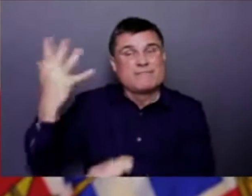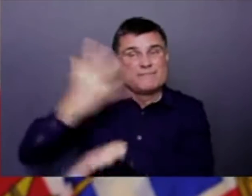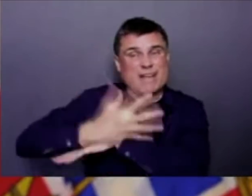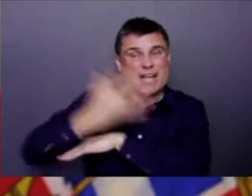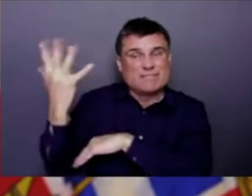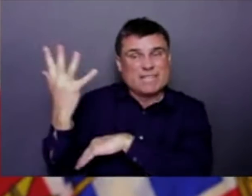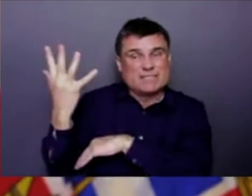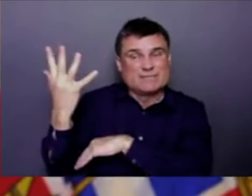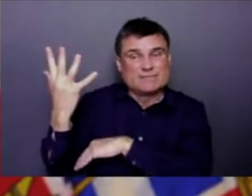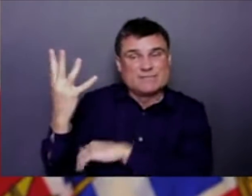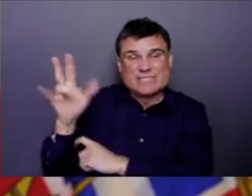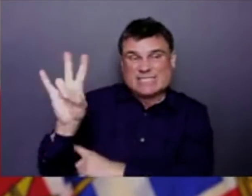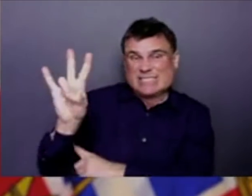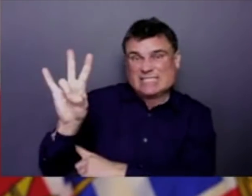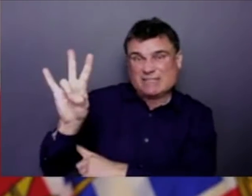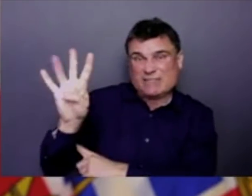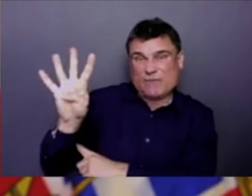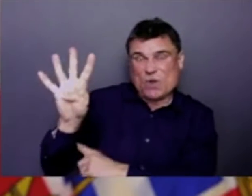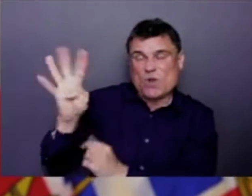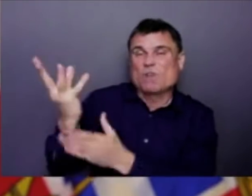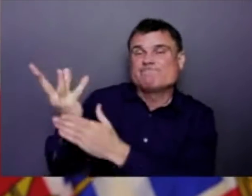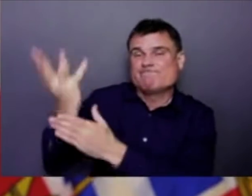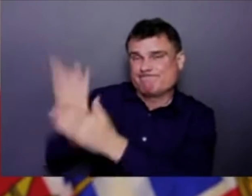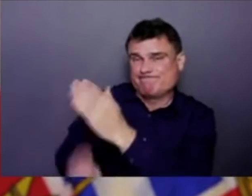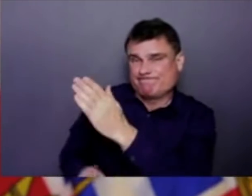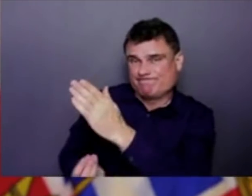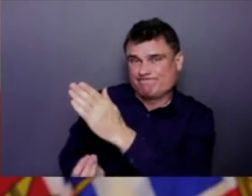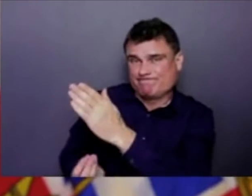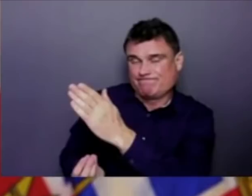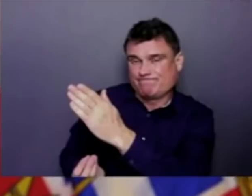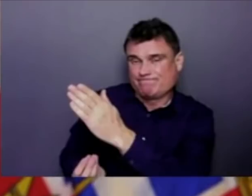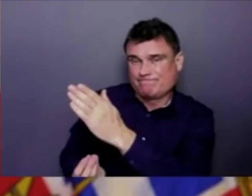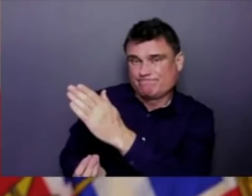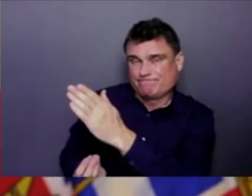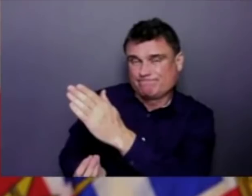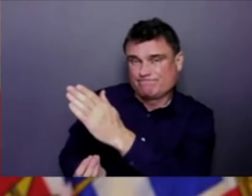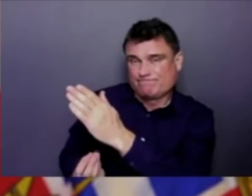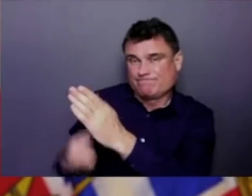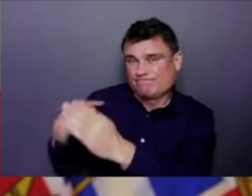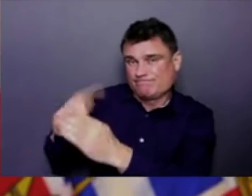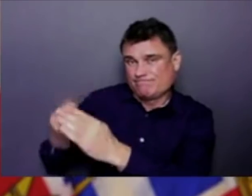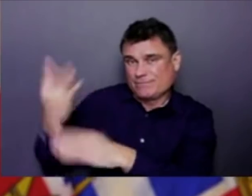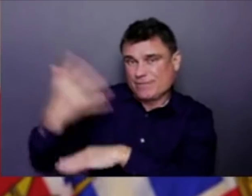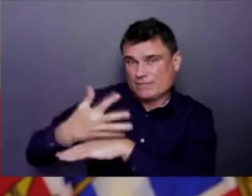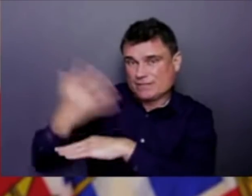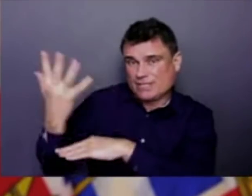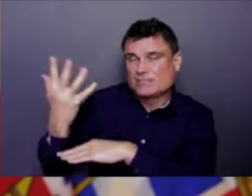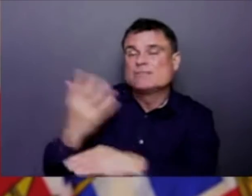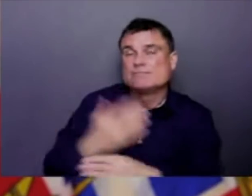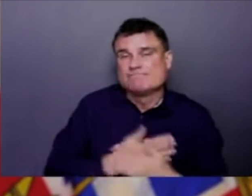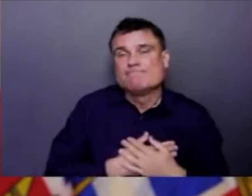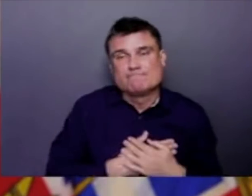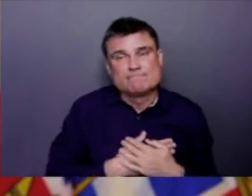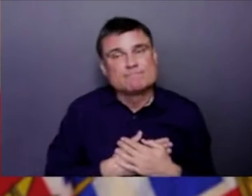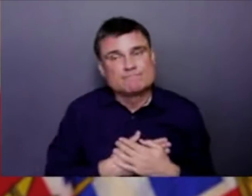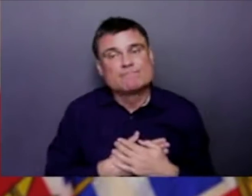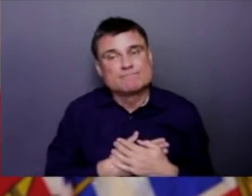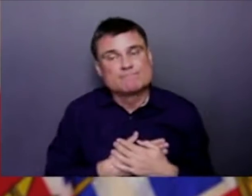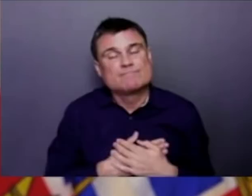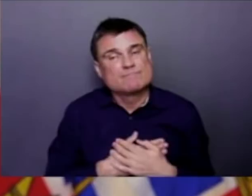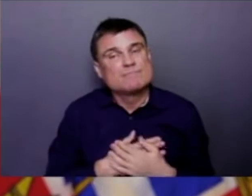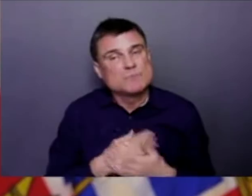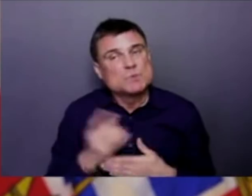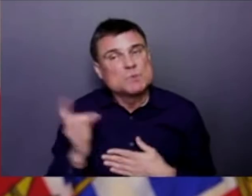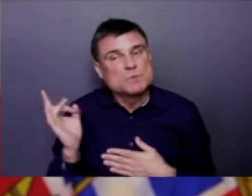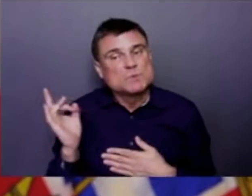74 additional British Columbians dying from COVID-19. Bringing the total number of people in our